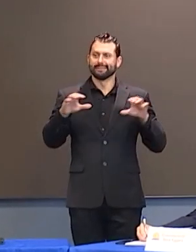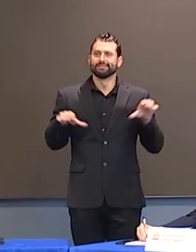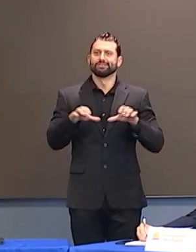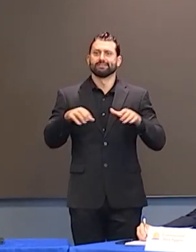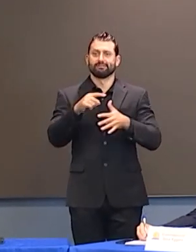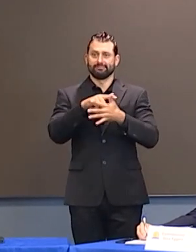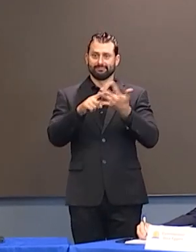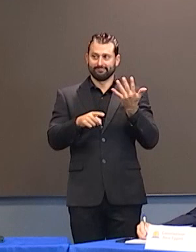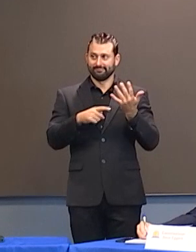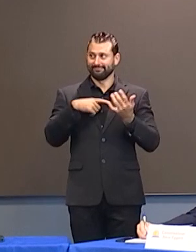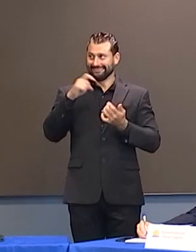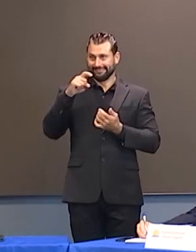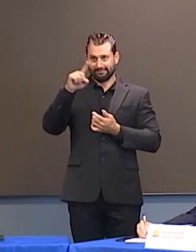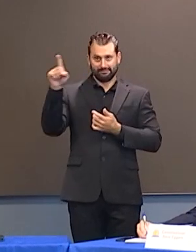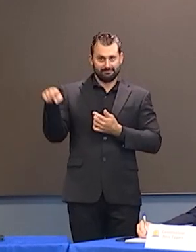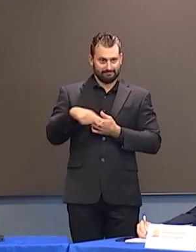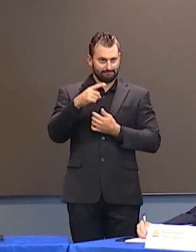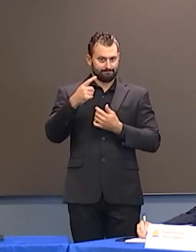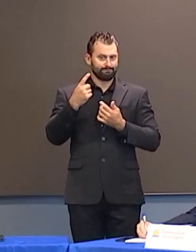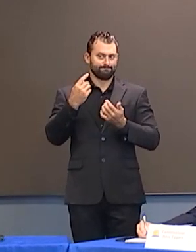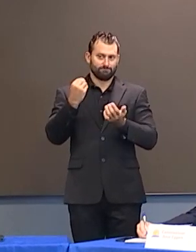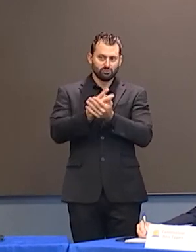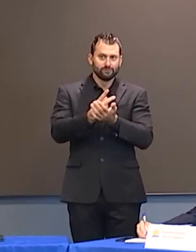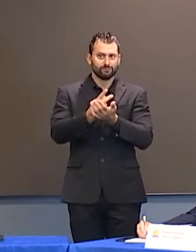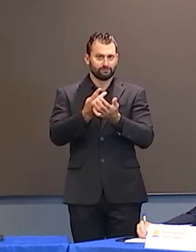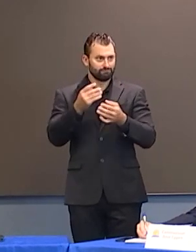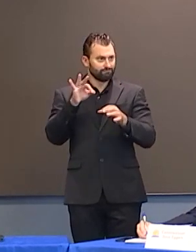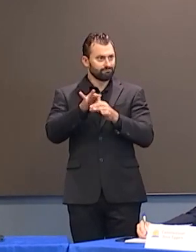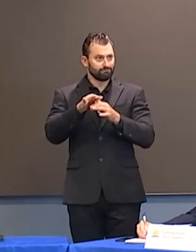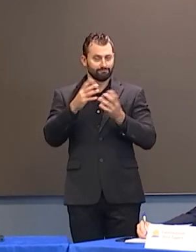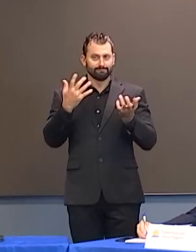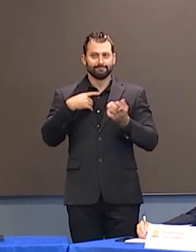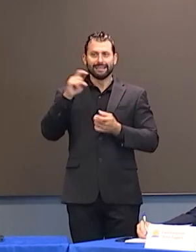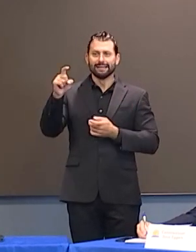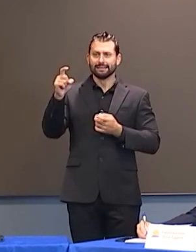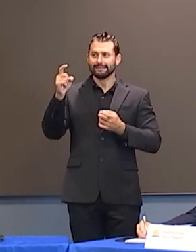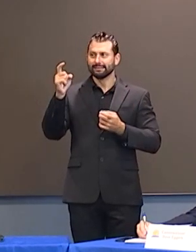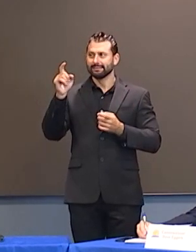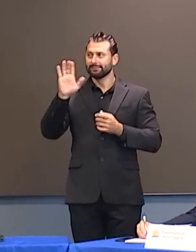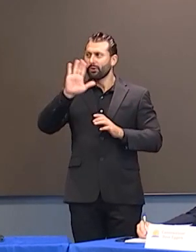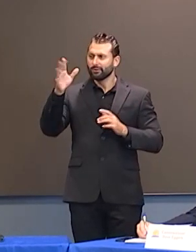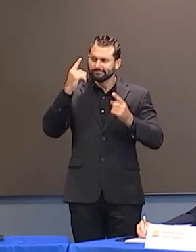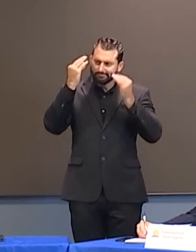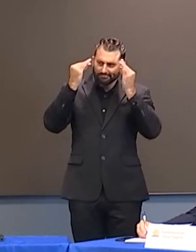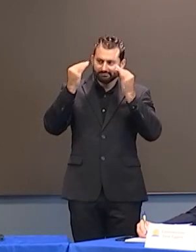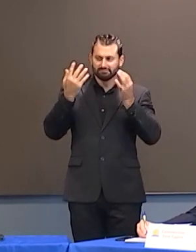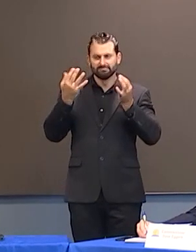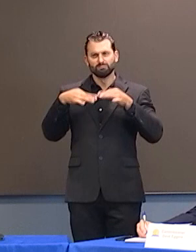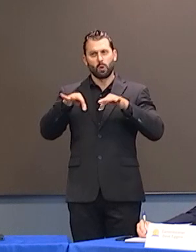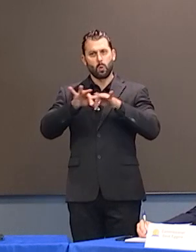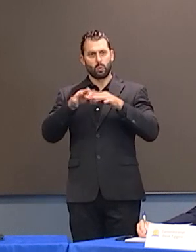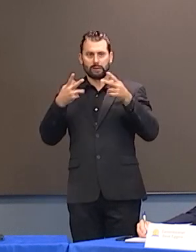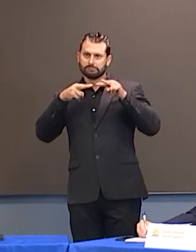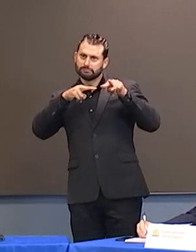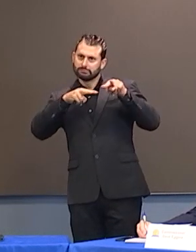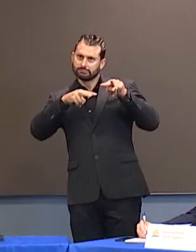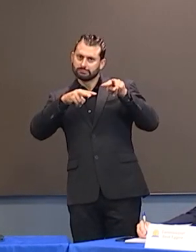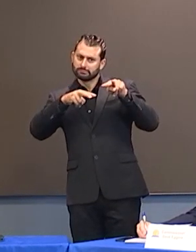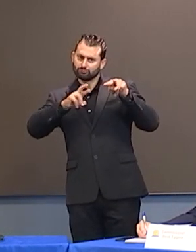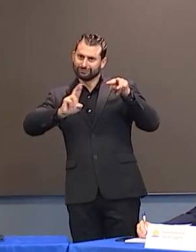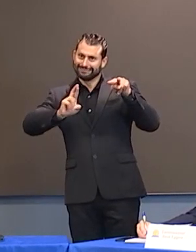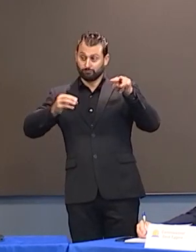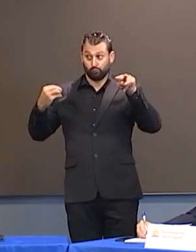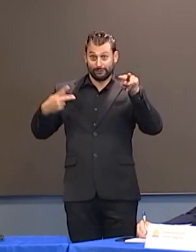at this meeting. And again, we'll continue to monitor Kathy and her team and all of of our partners throughout